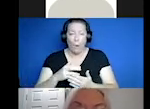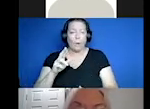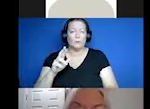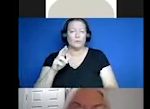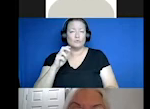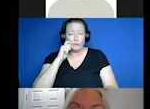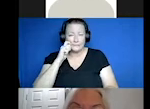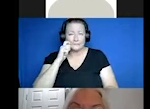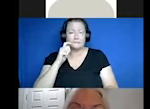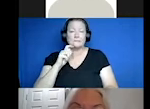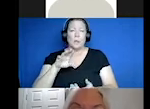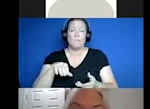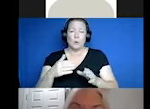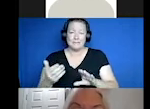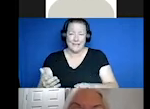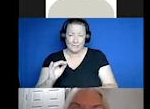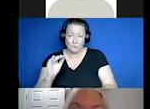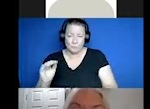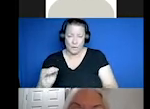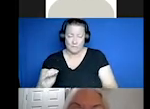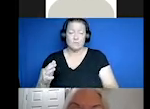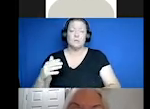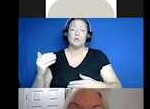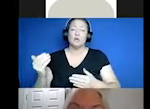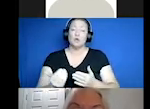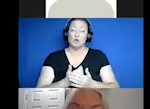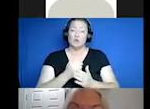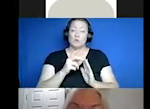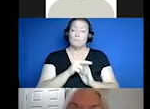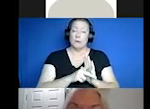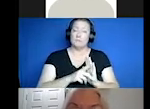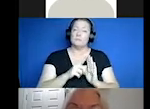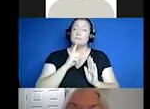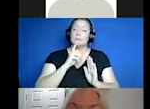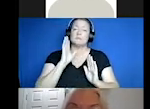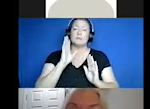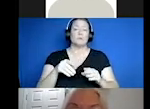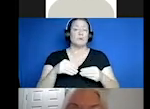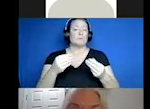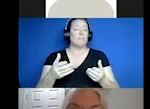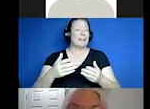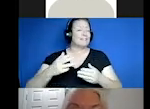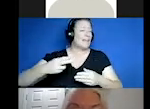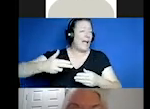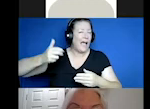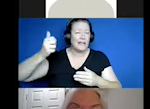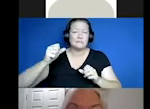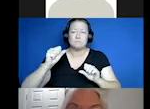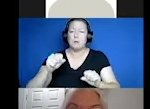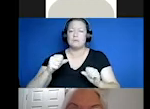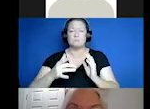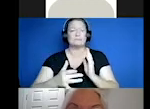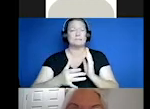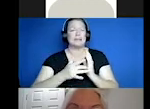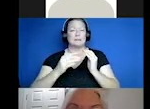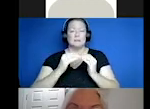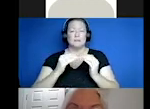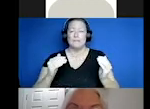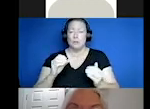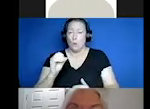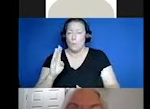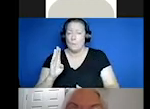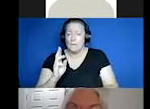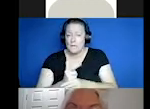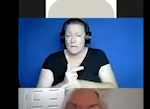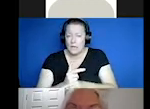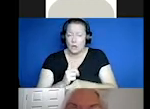rates. So their new policy states that they will provide the highest possible technical level obstetric care to